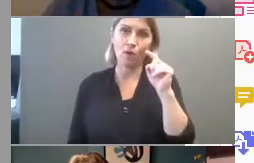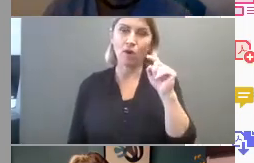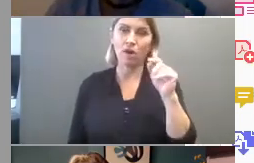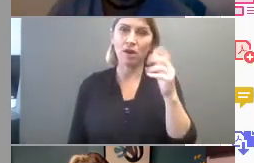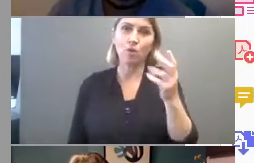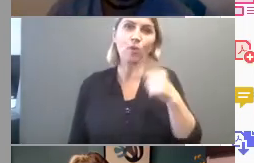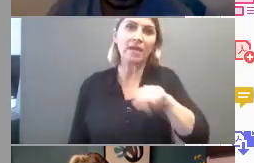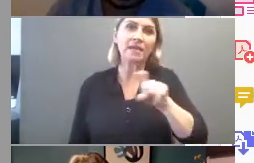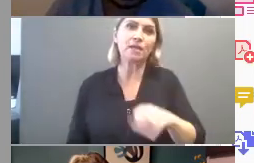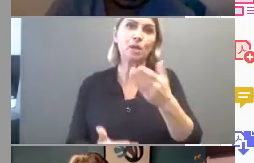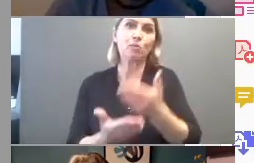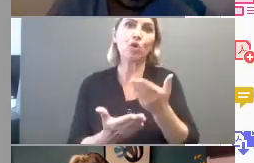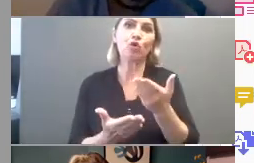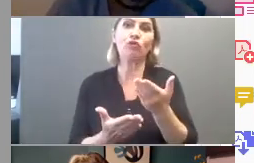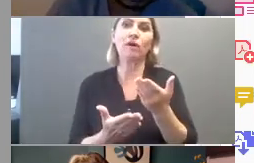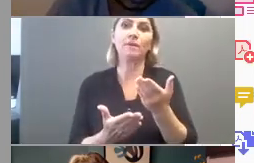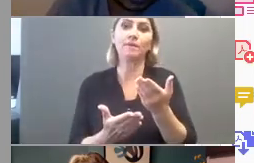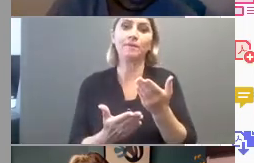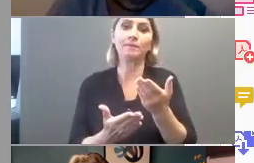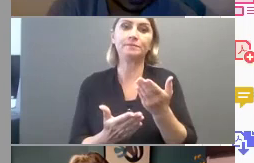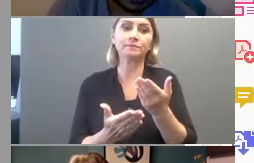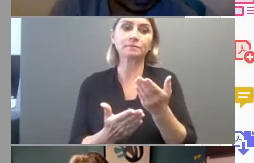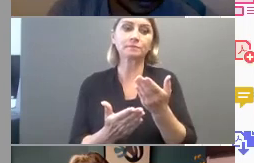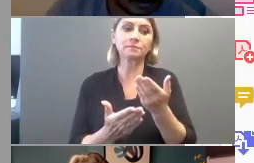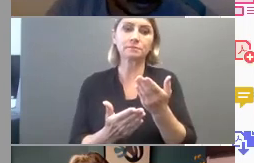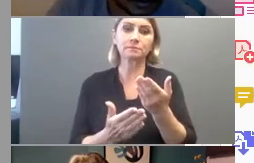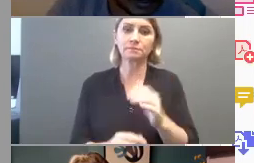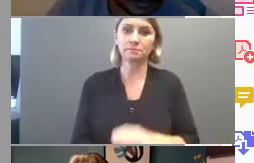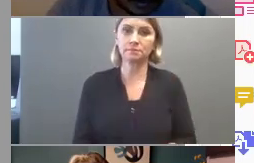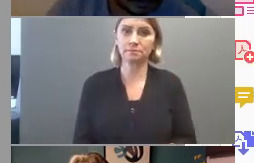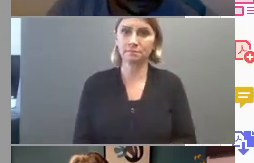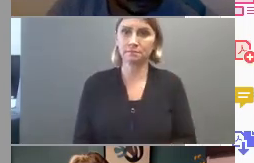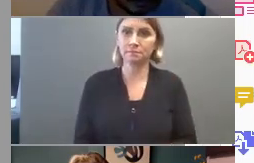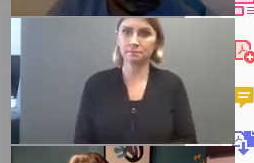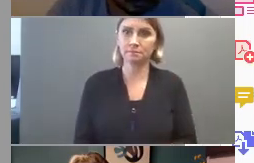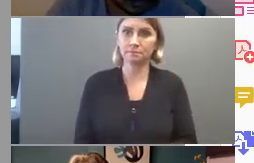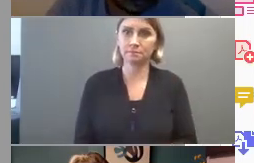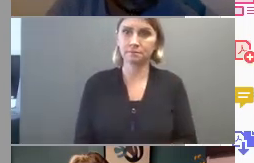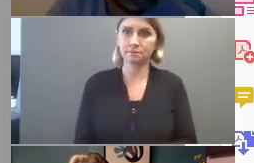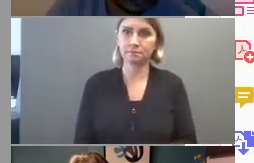prove, not n's, my bad, Cn.